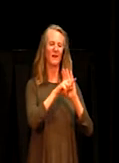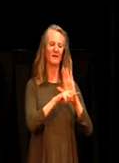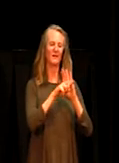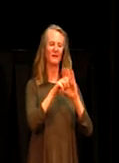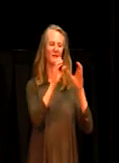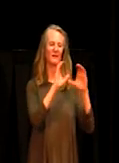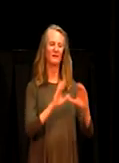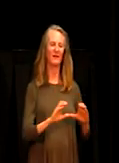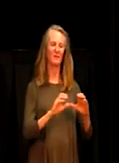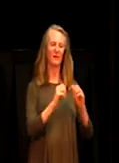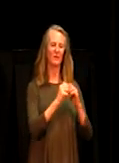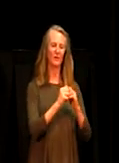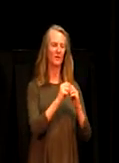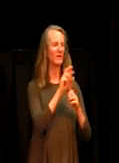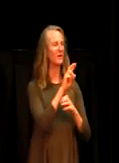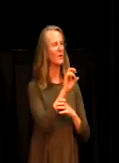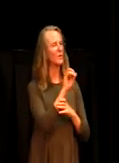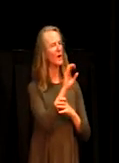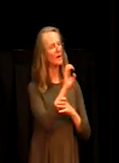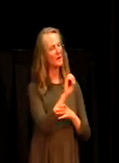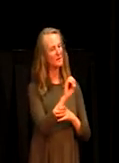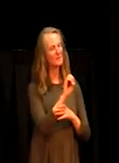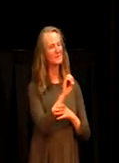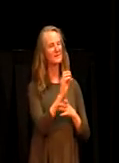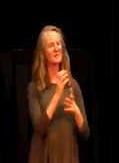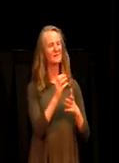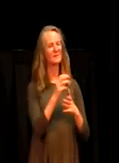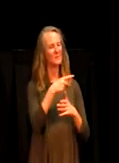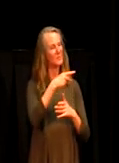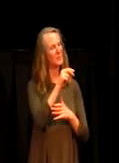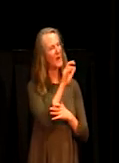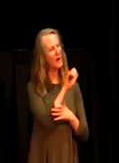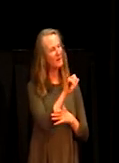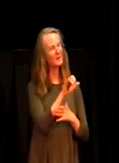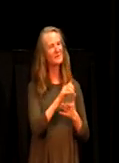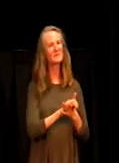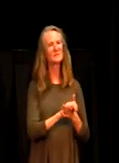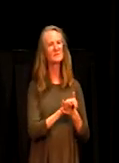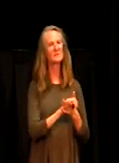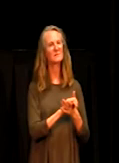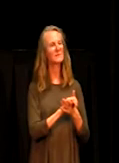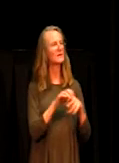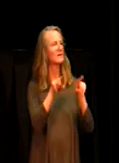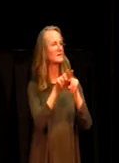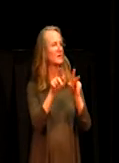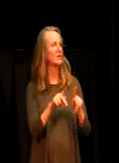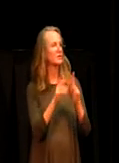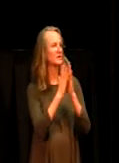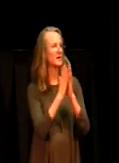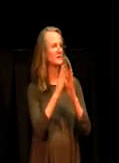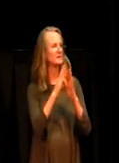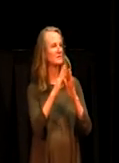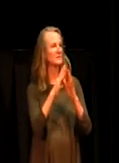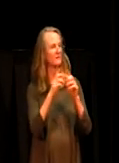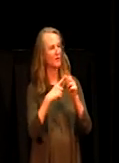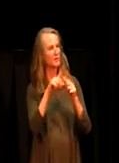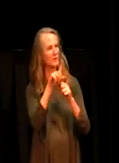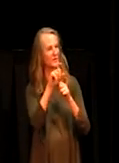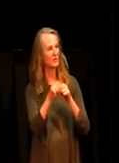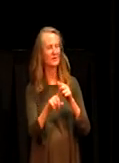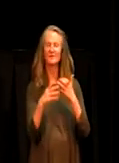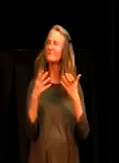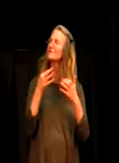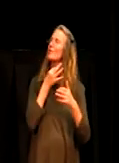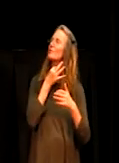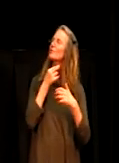when we're talking about rice paddies and methane emissions. Mm-hmm. So when we're I was wondering what your